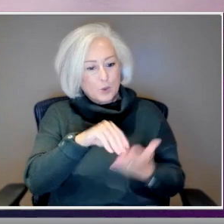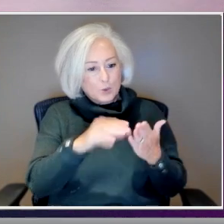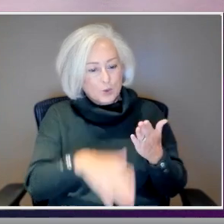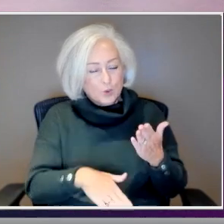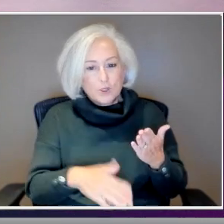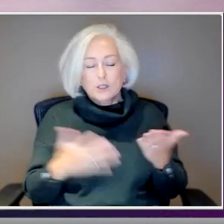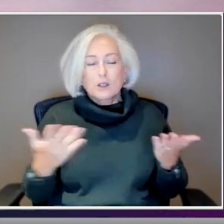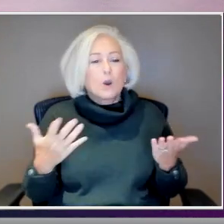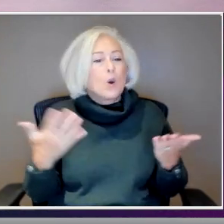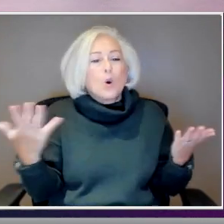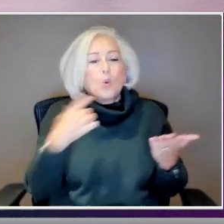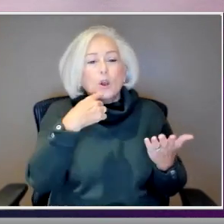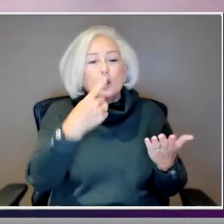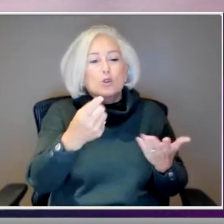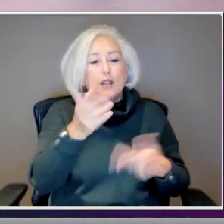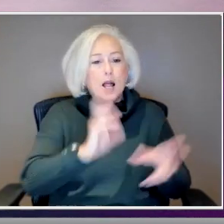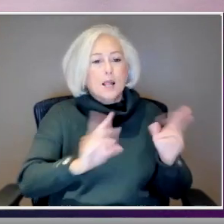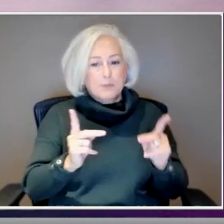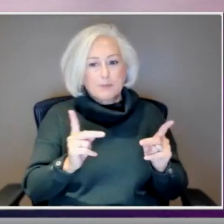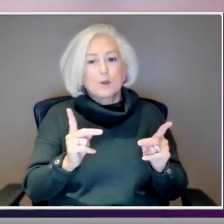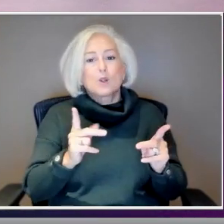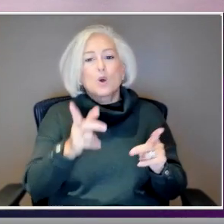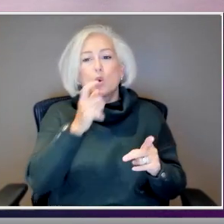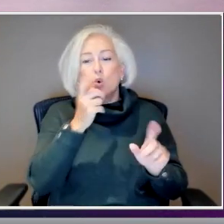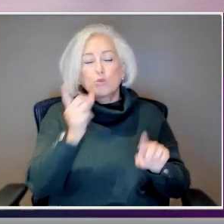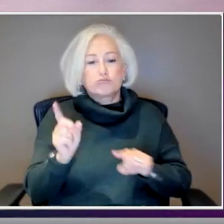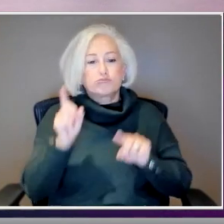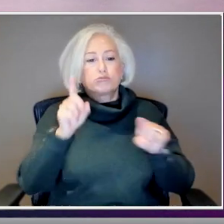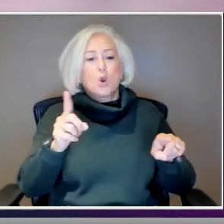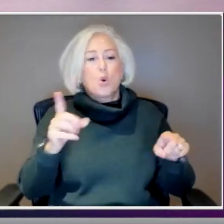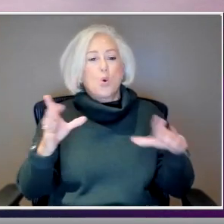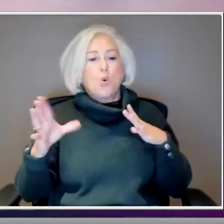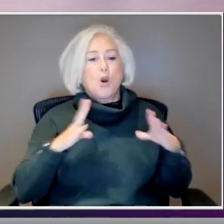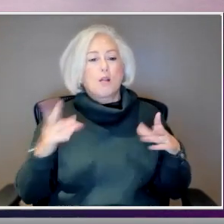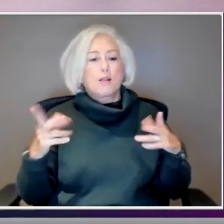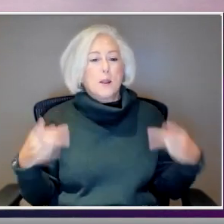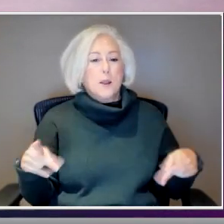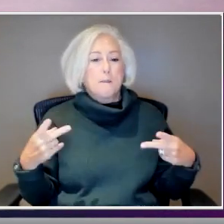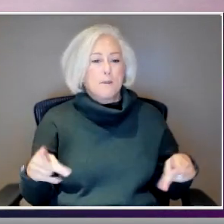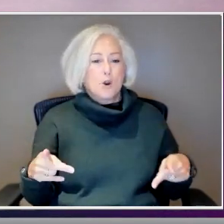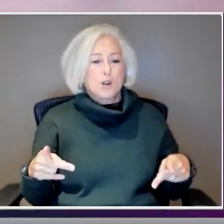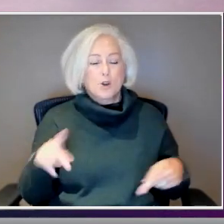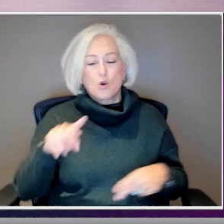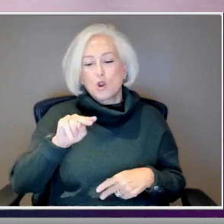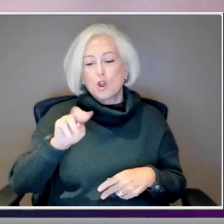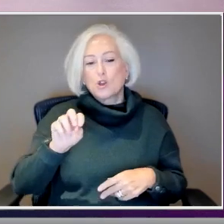when they're going out on a New Year's Eve or for a holiday party? Do you have